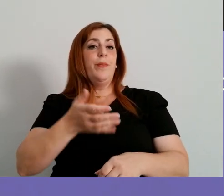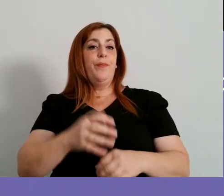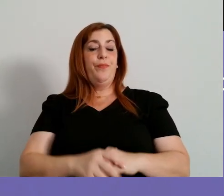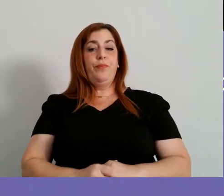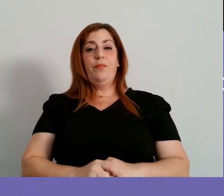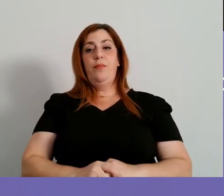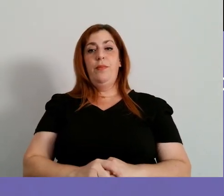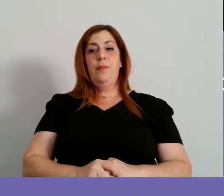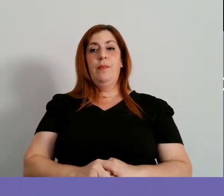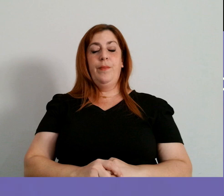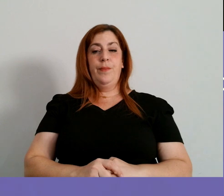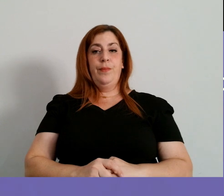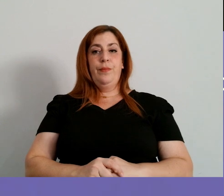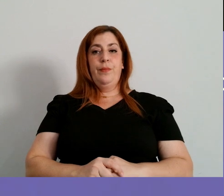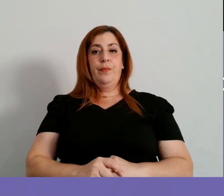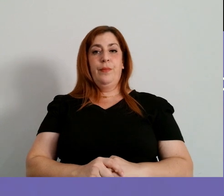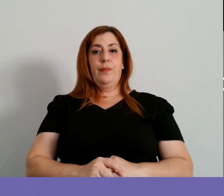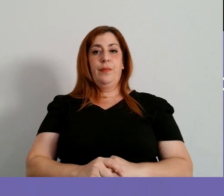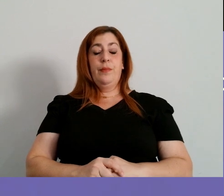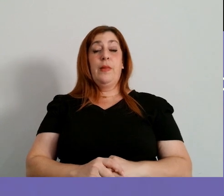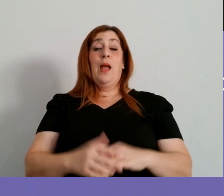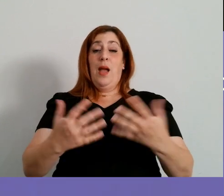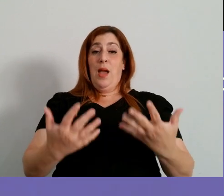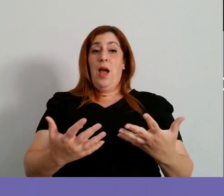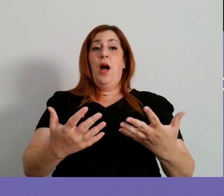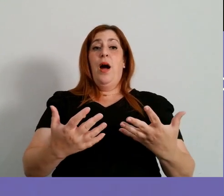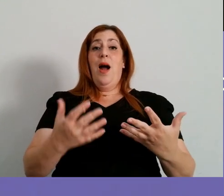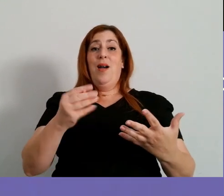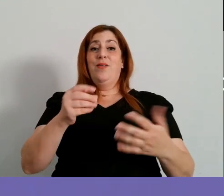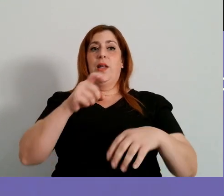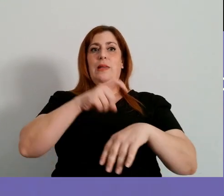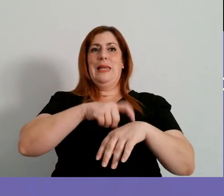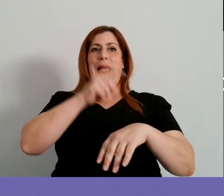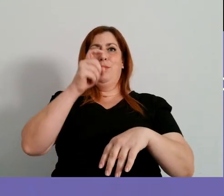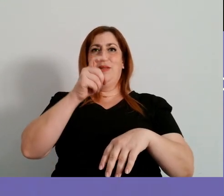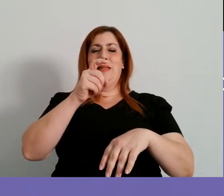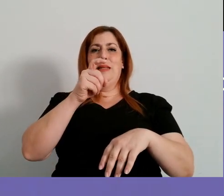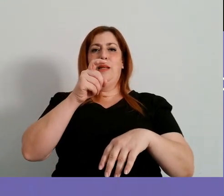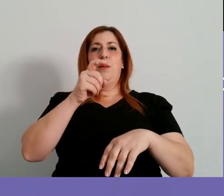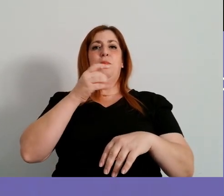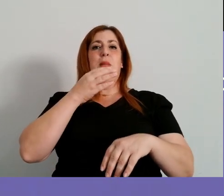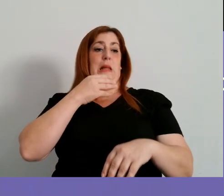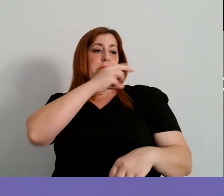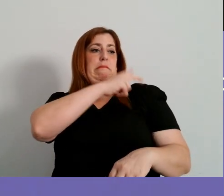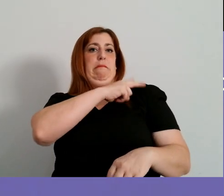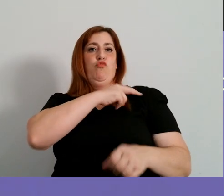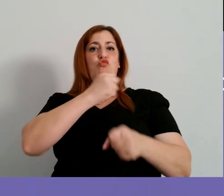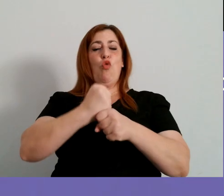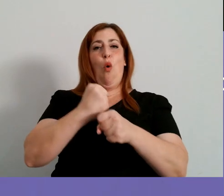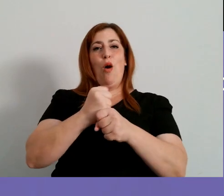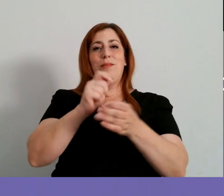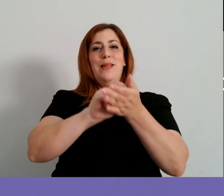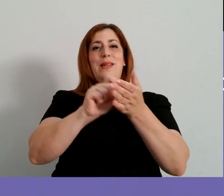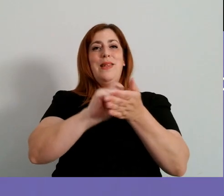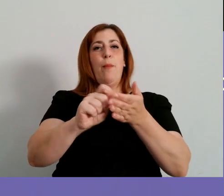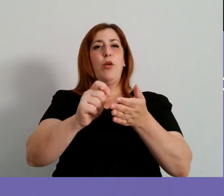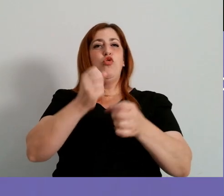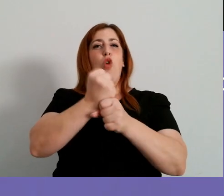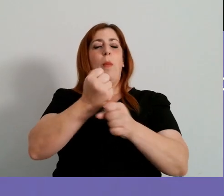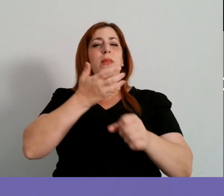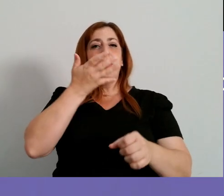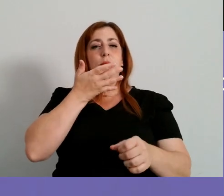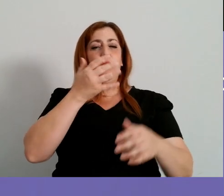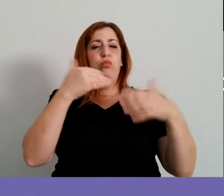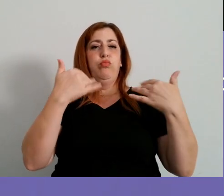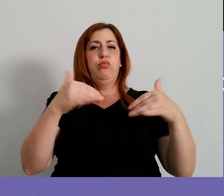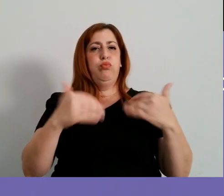people typically put very high standards and requirements in the job descriptions when that might not necessarily be